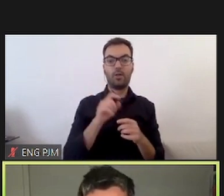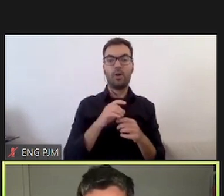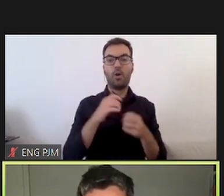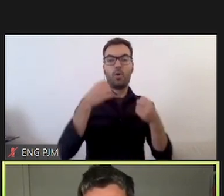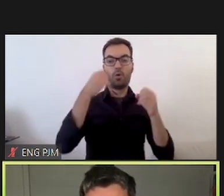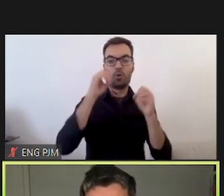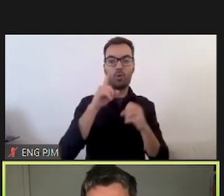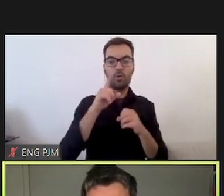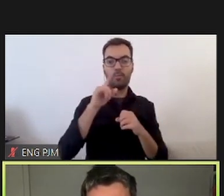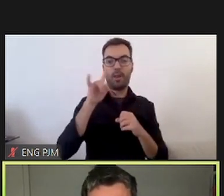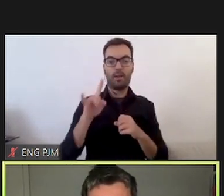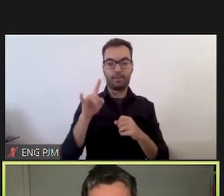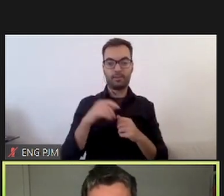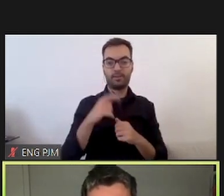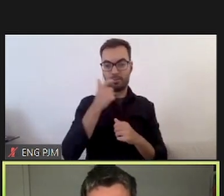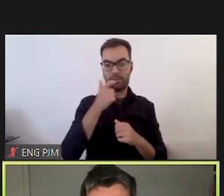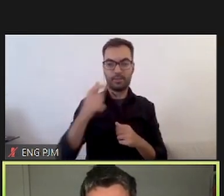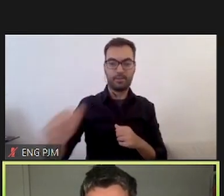also funny because